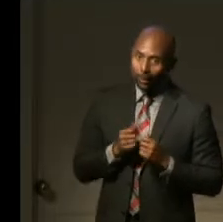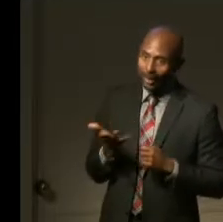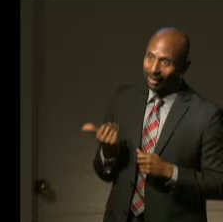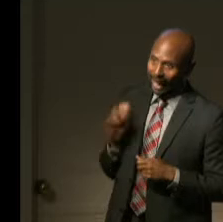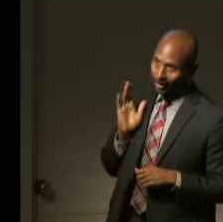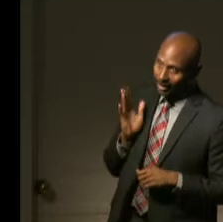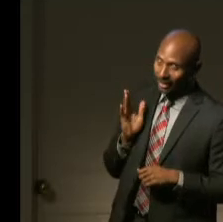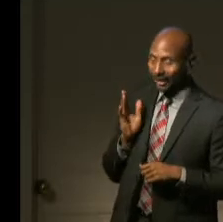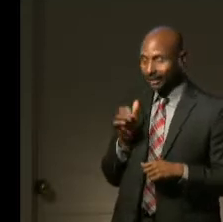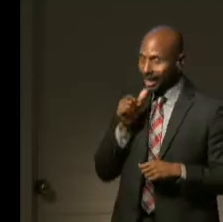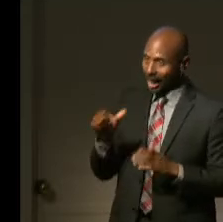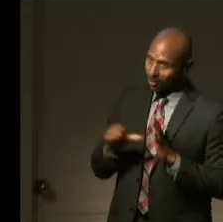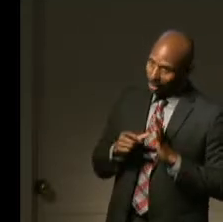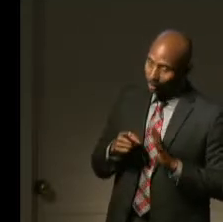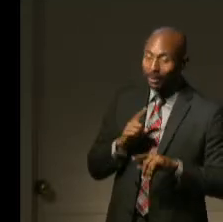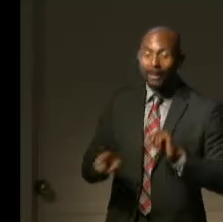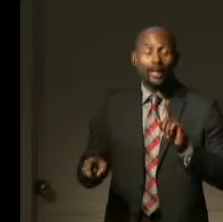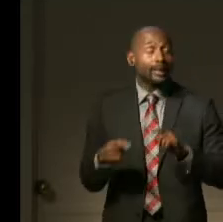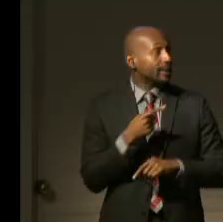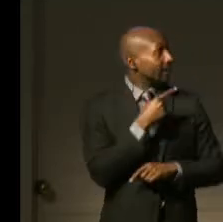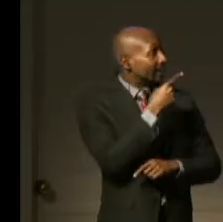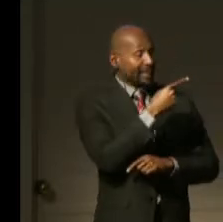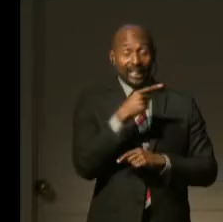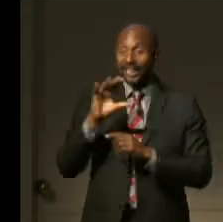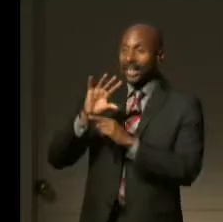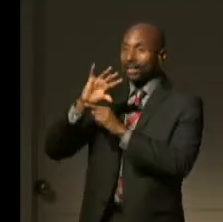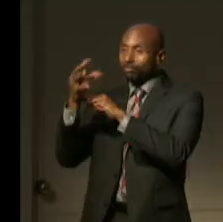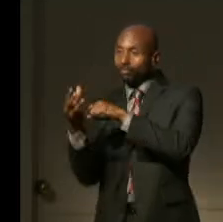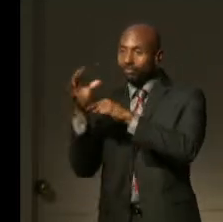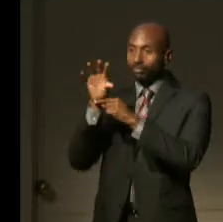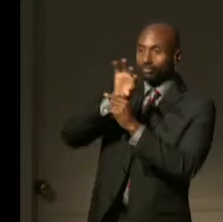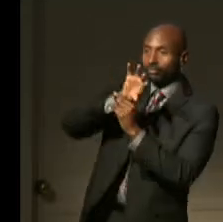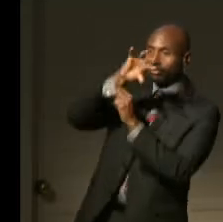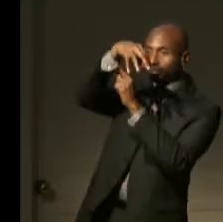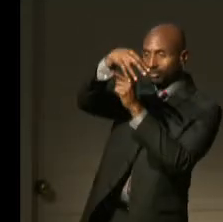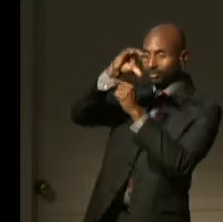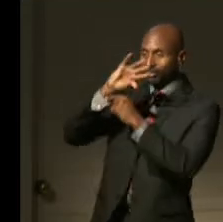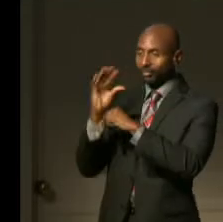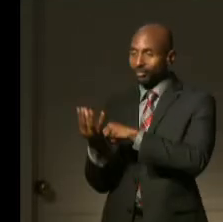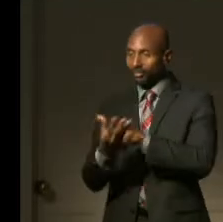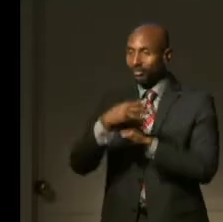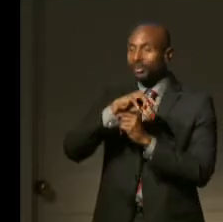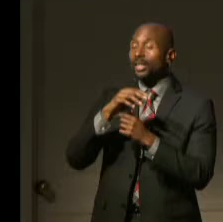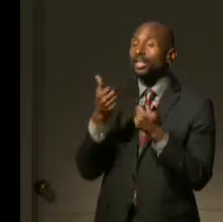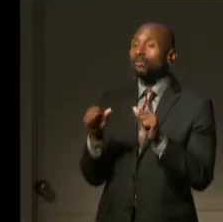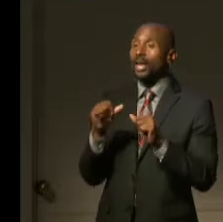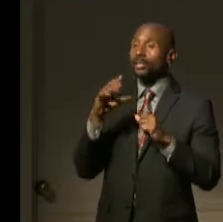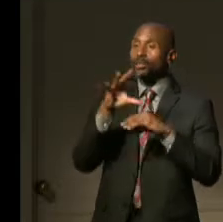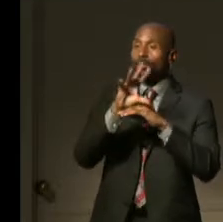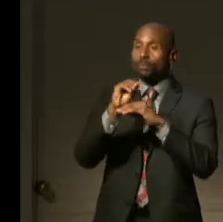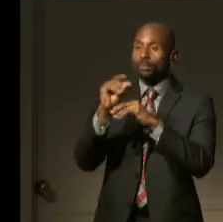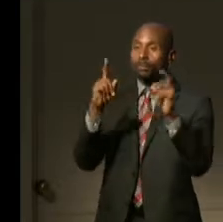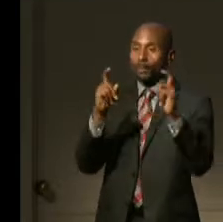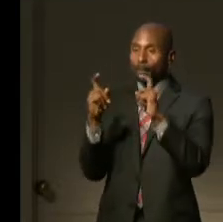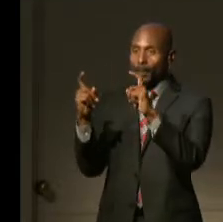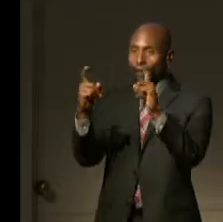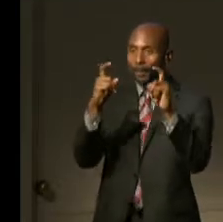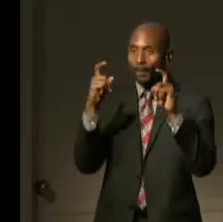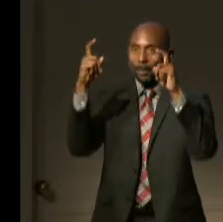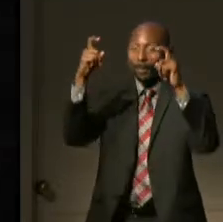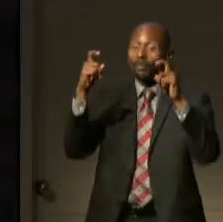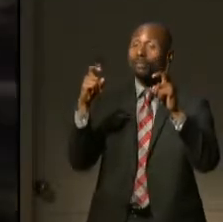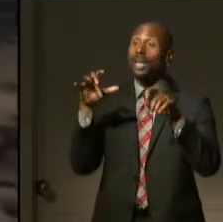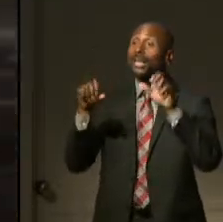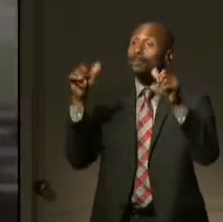they basically spin around and they try to take pictures from the entire sphere of directions to capture all the rays of light coming into